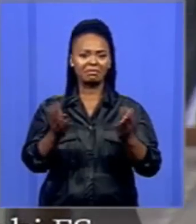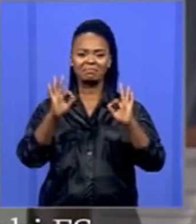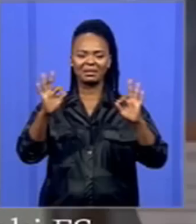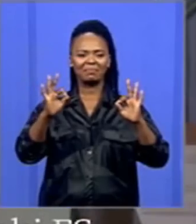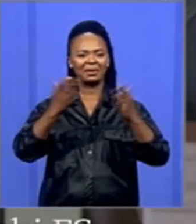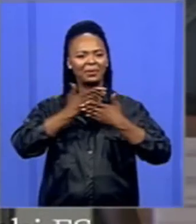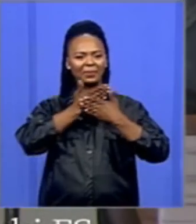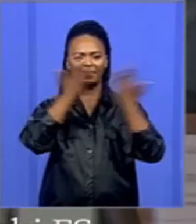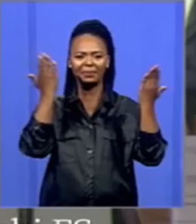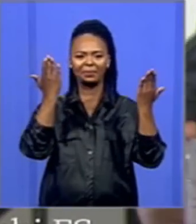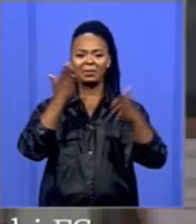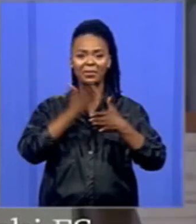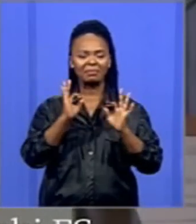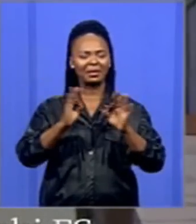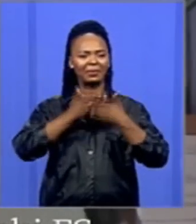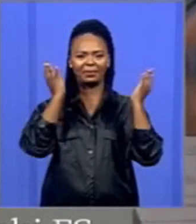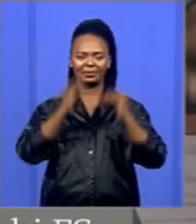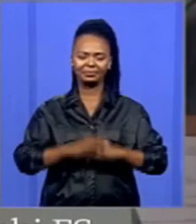sebetse.